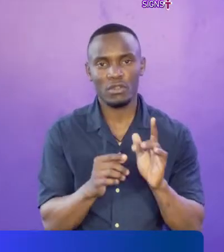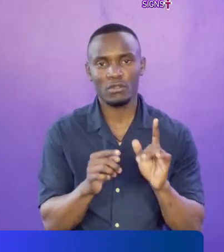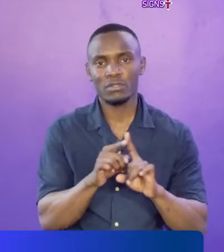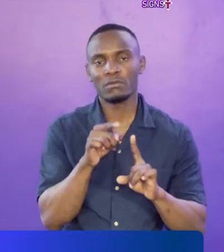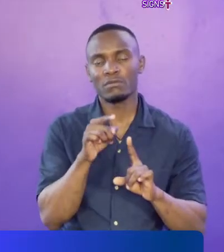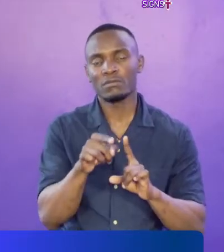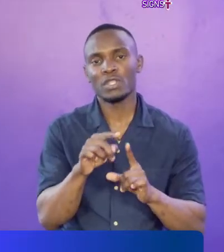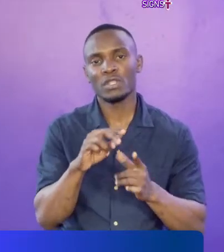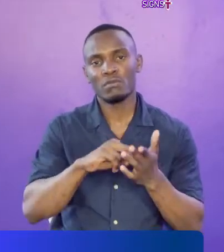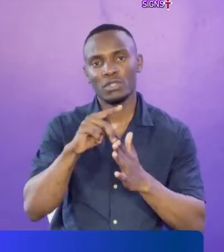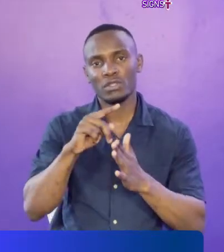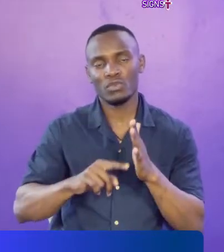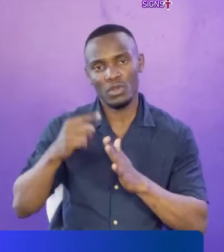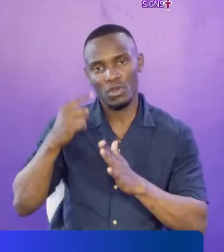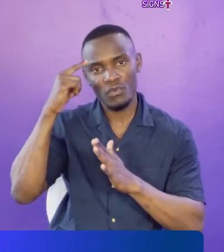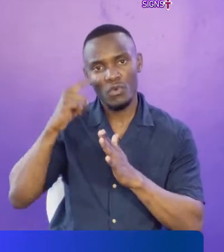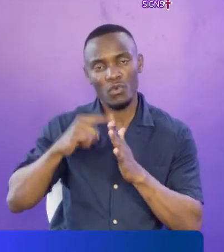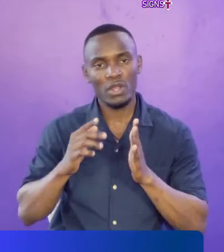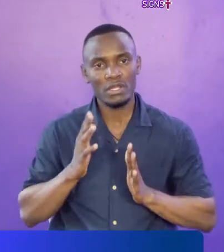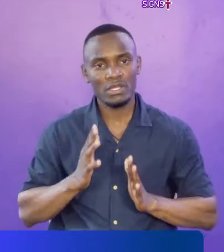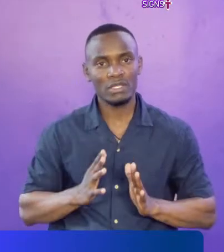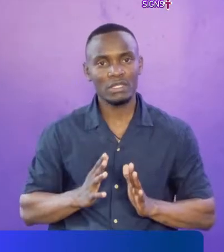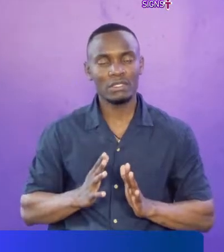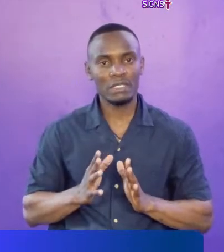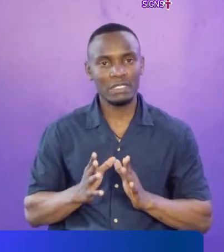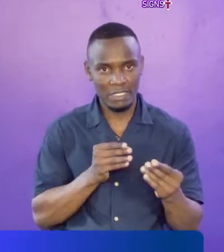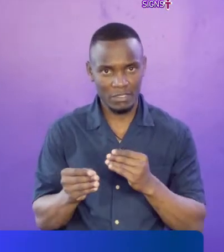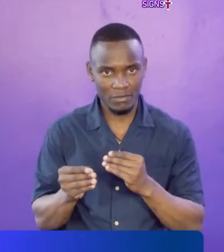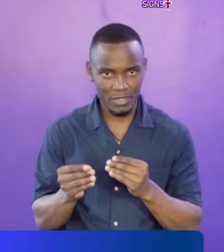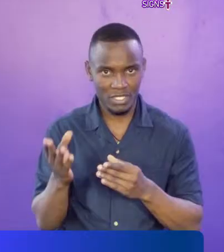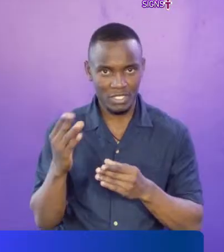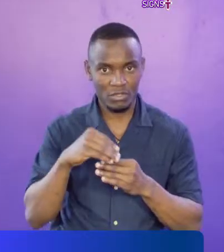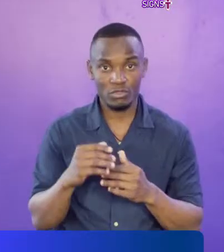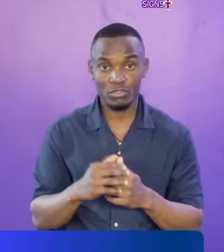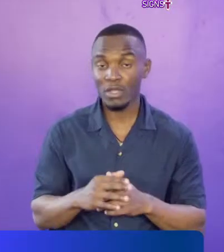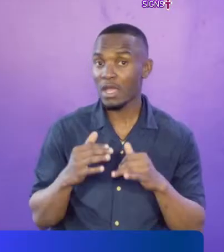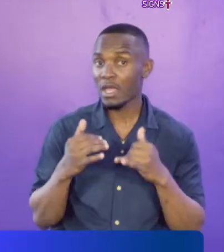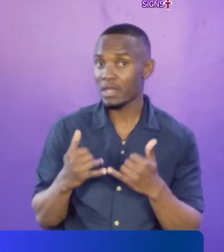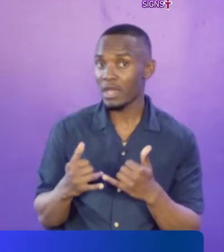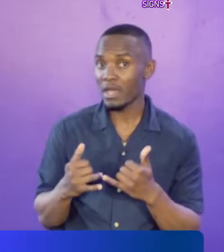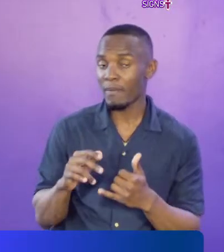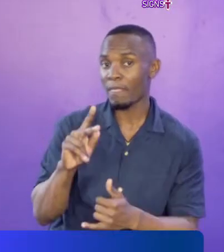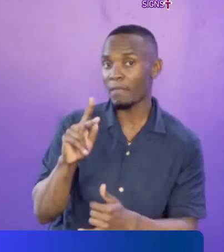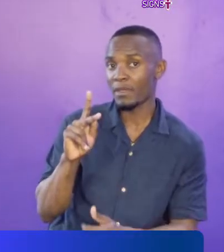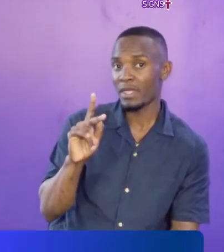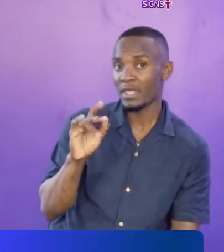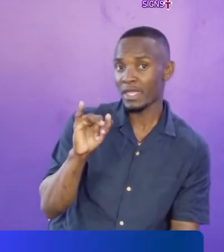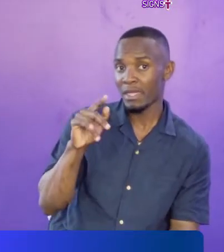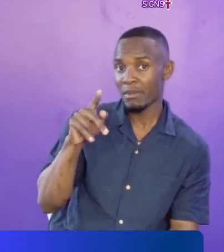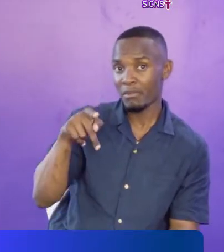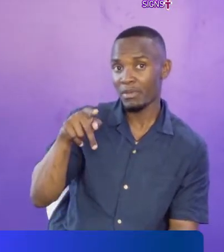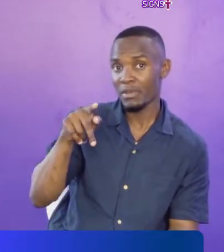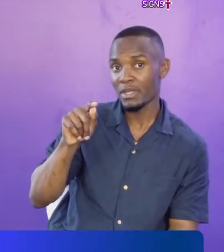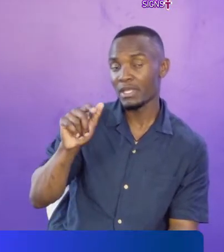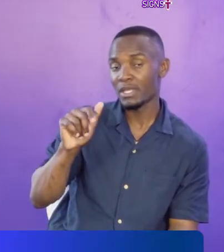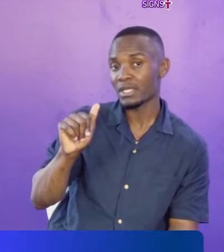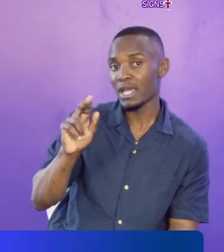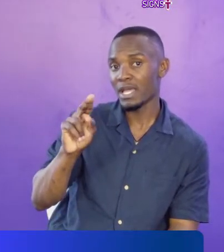inclusion. Now, I don't know if it's a fun fact, but Kictanet is not a